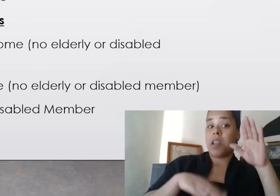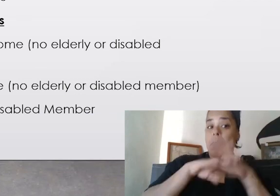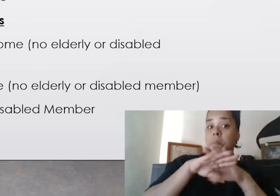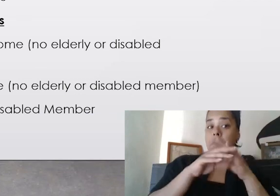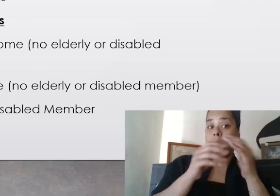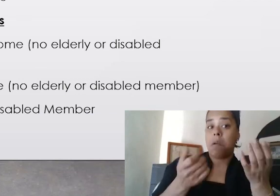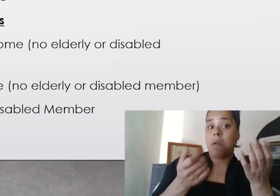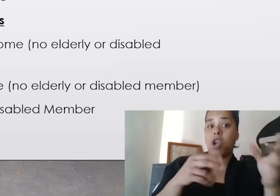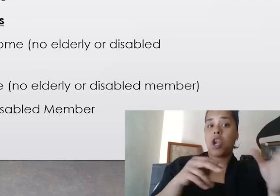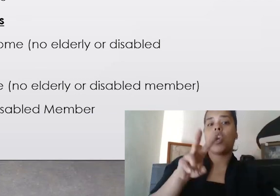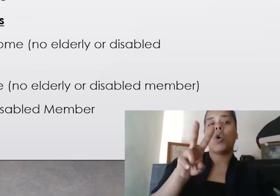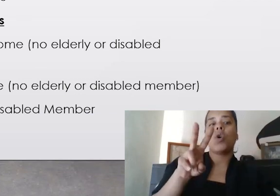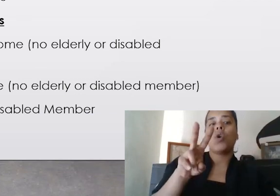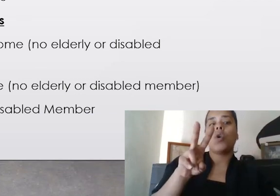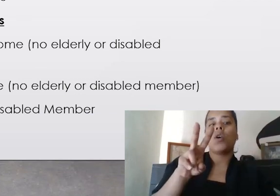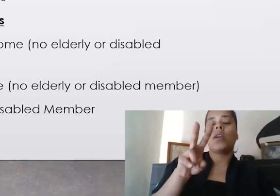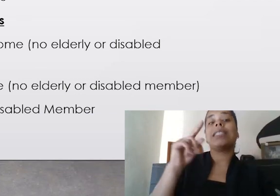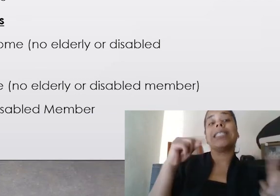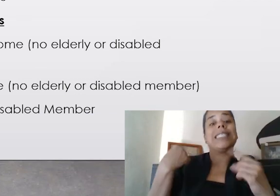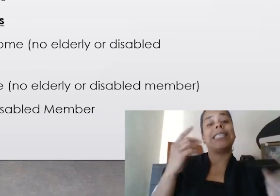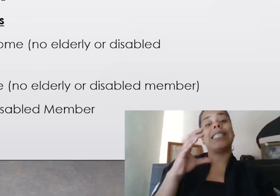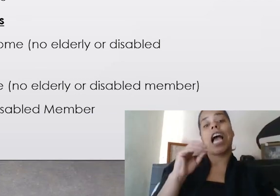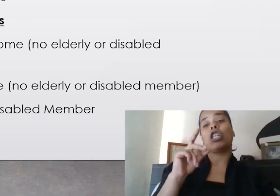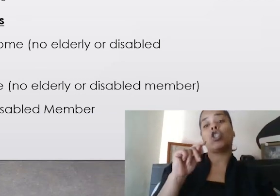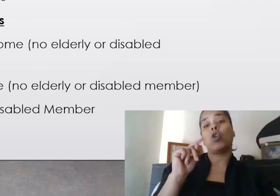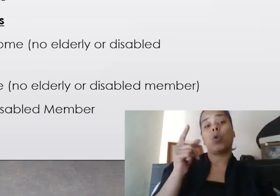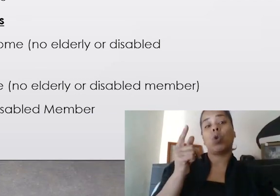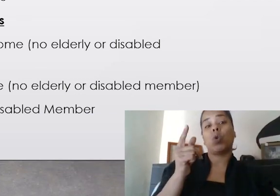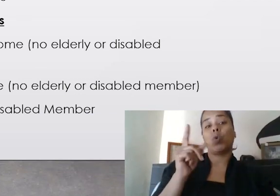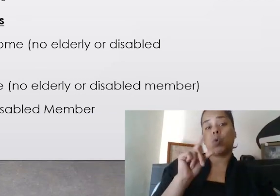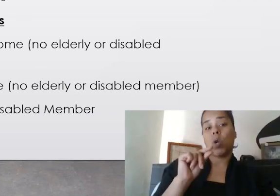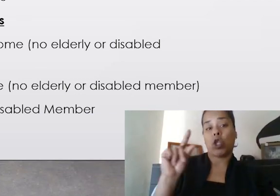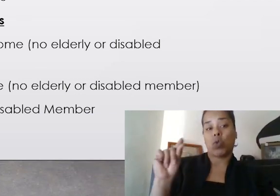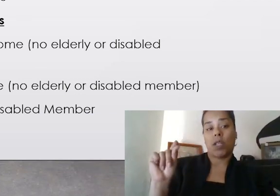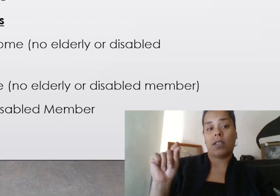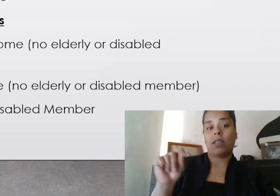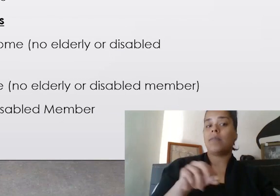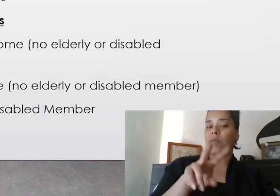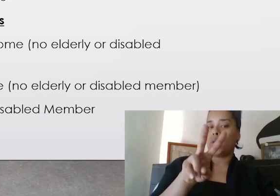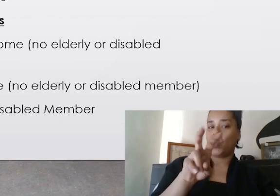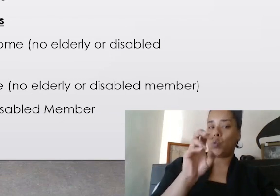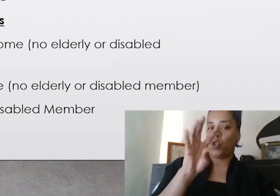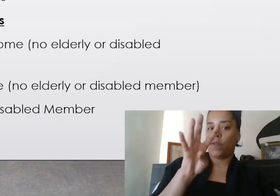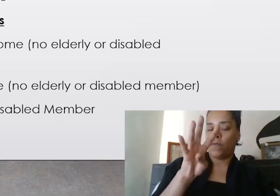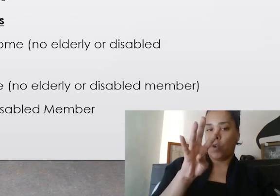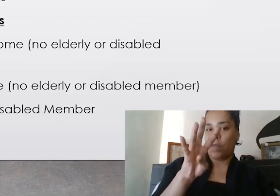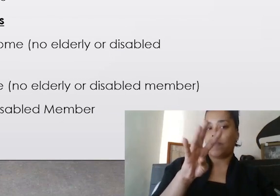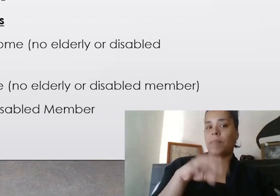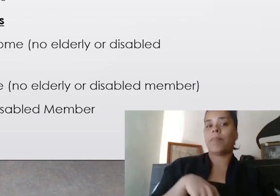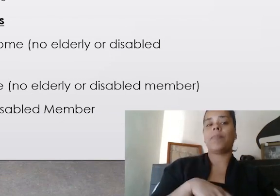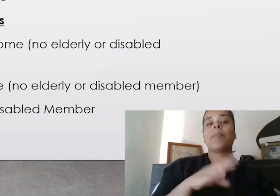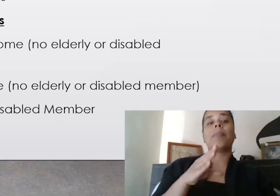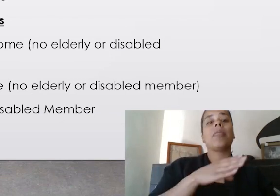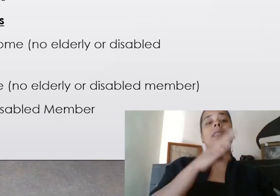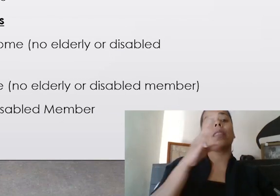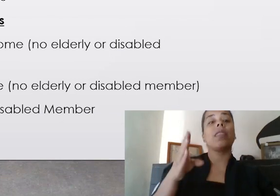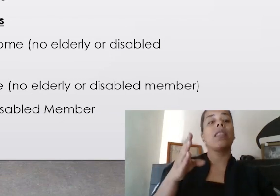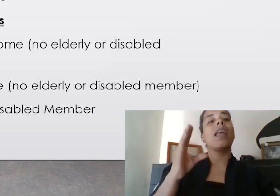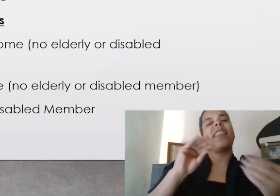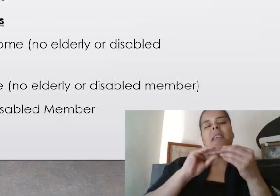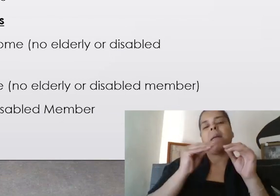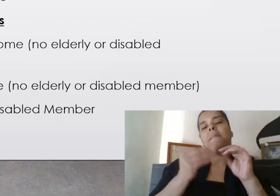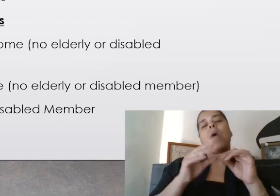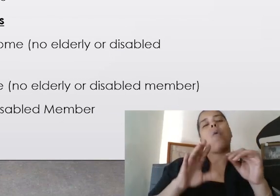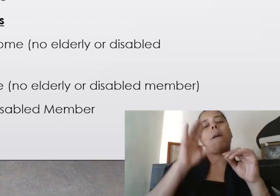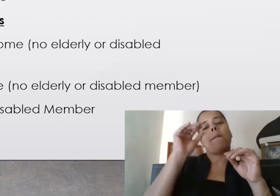person as of October 2020 is $204. The amount fluctuates